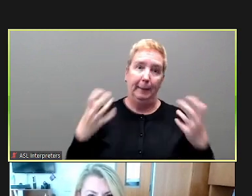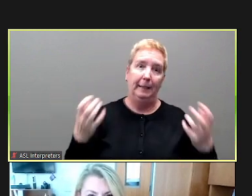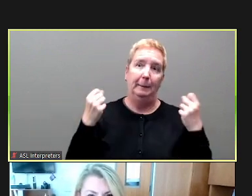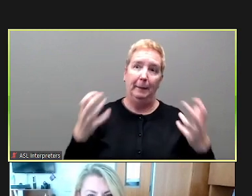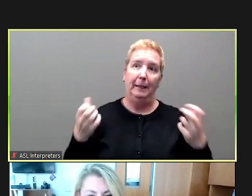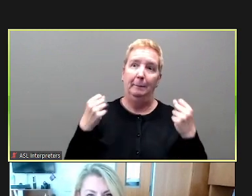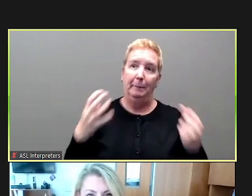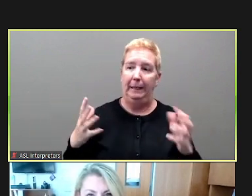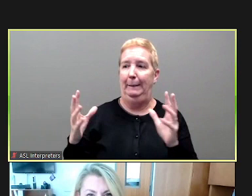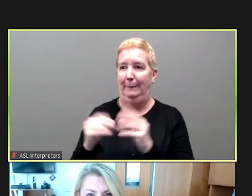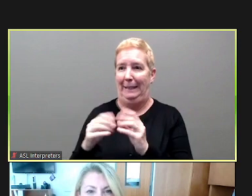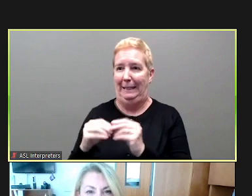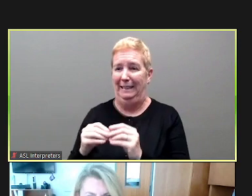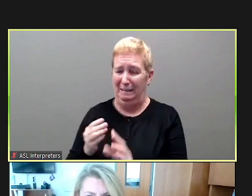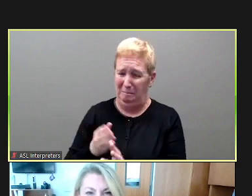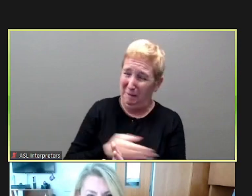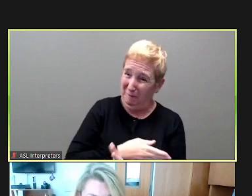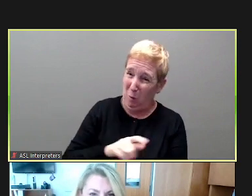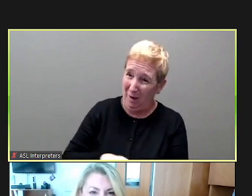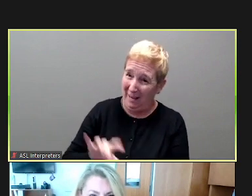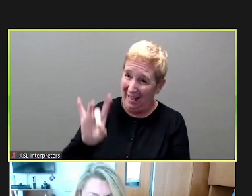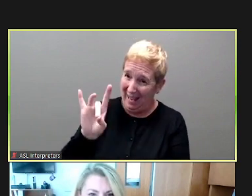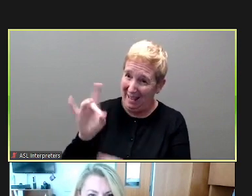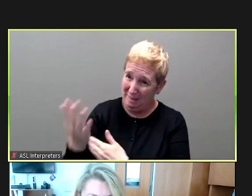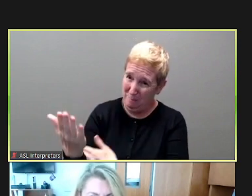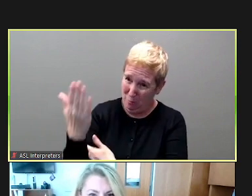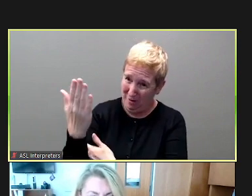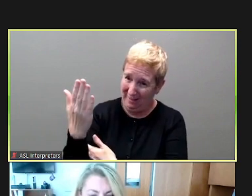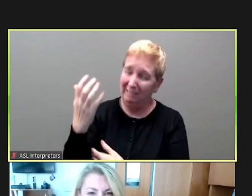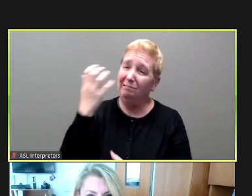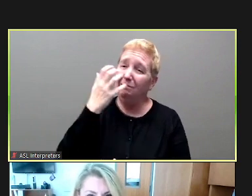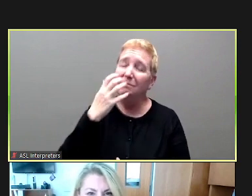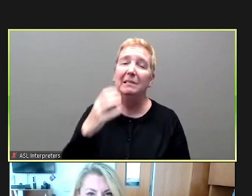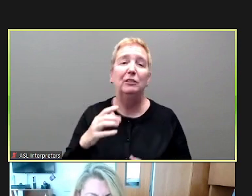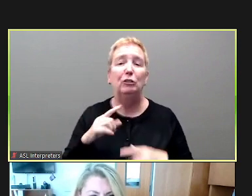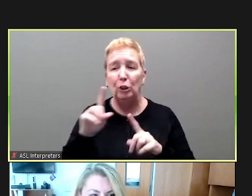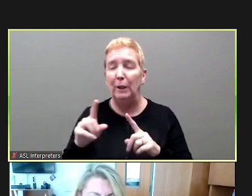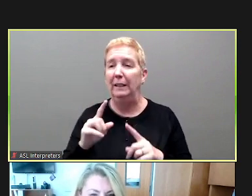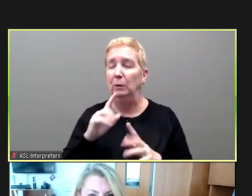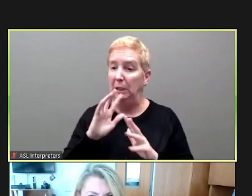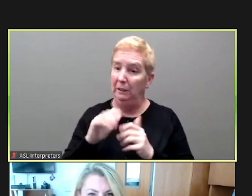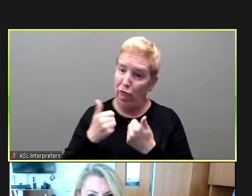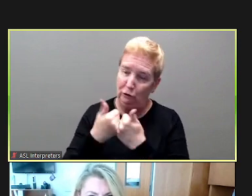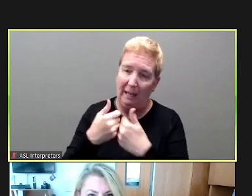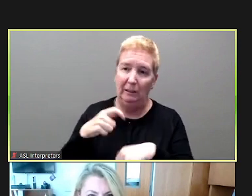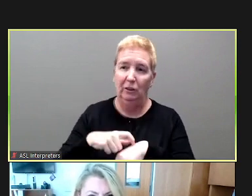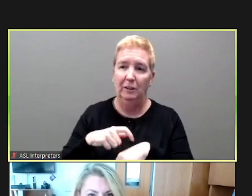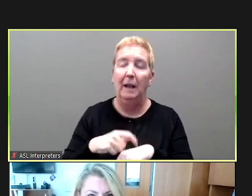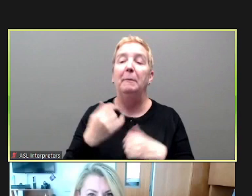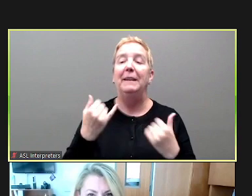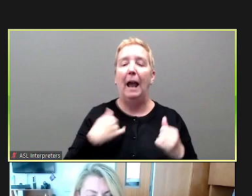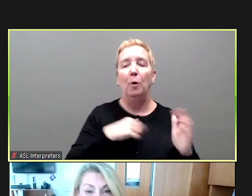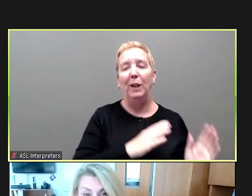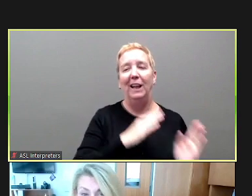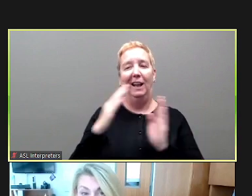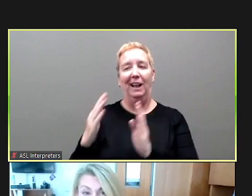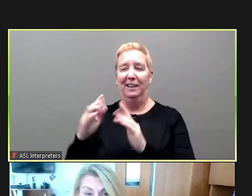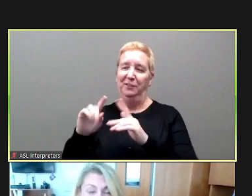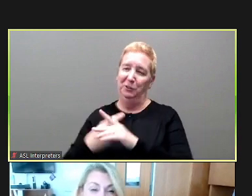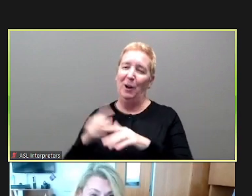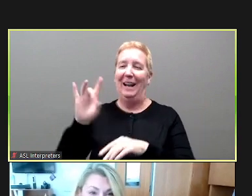meetings before 8 o'clock together during some of the tougher times of the pandemic. Now we started at 8,